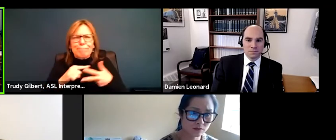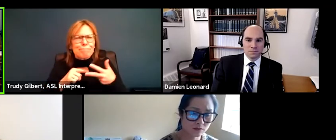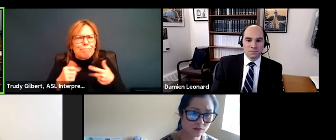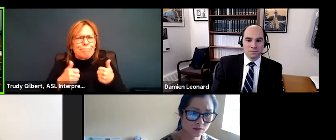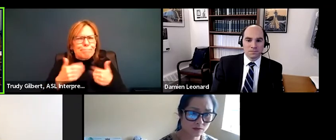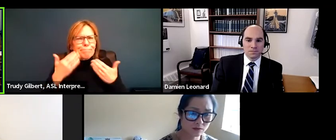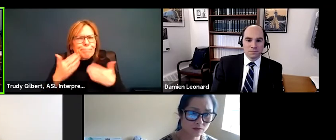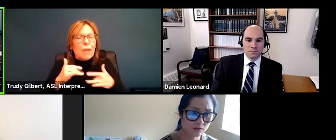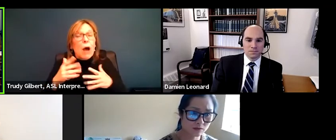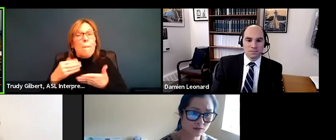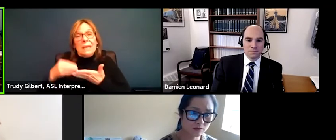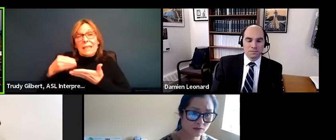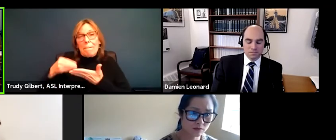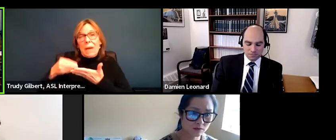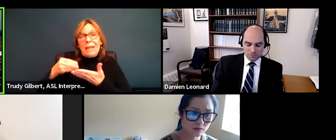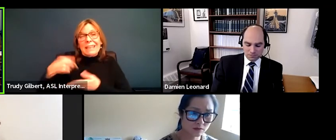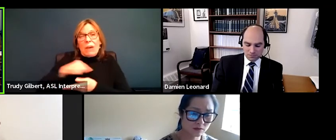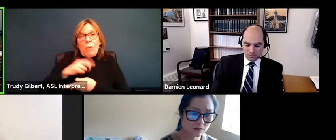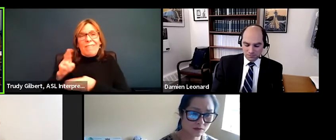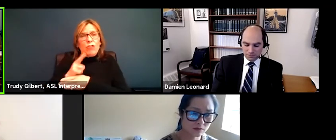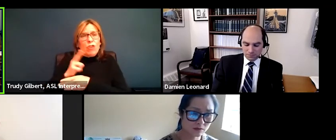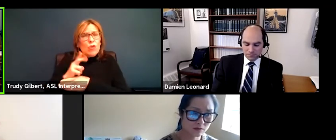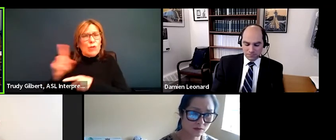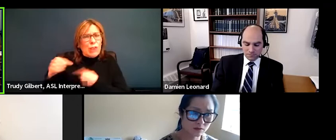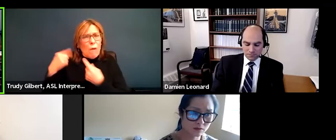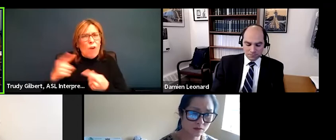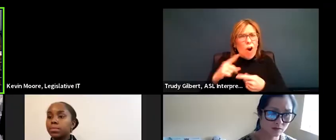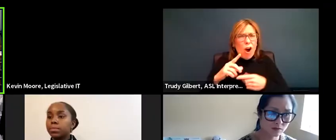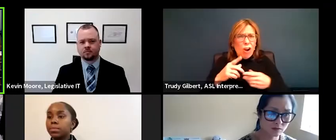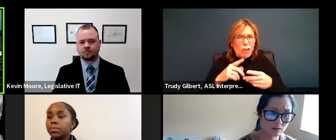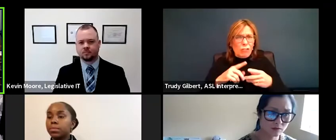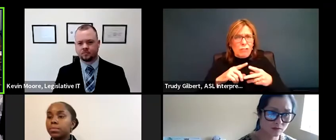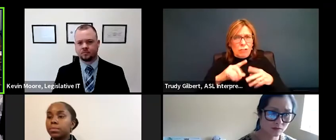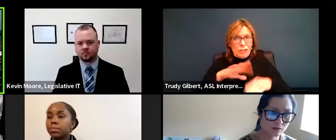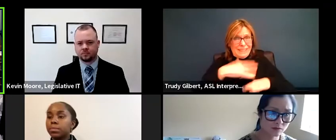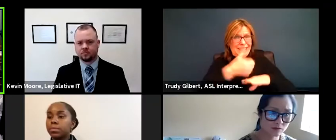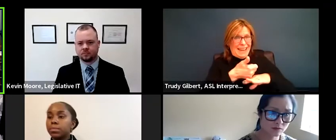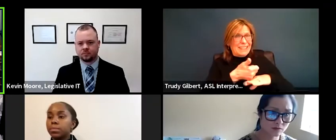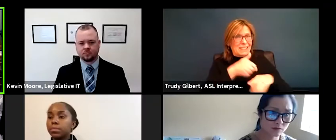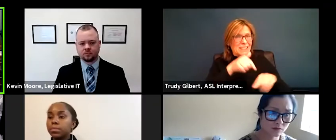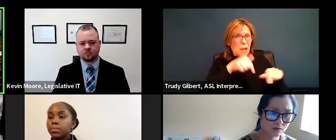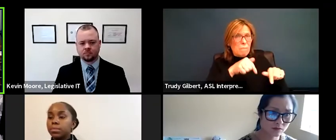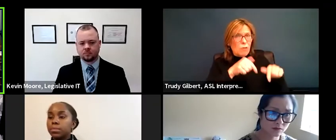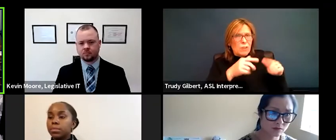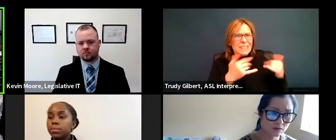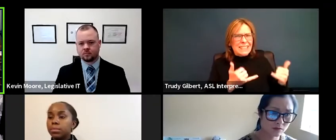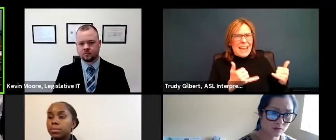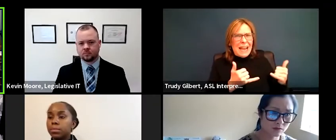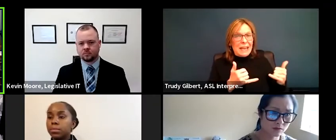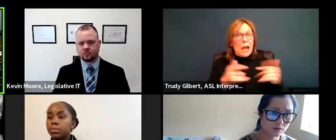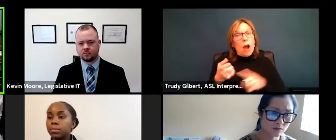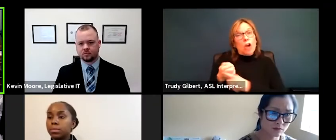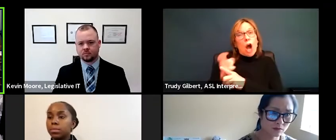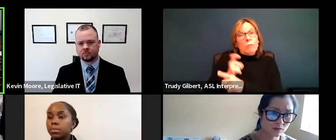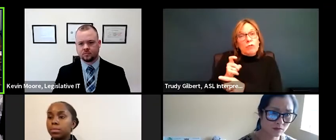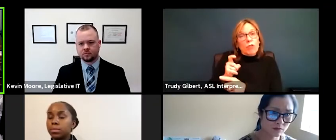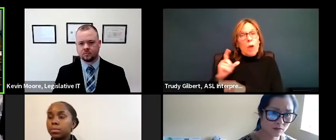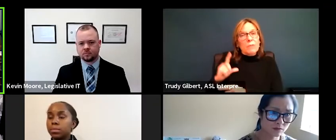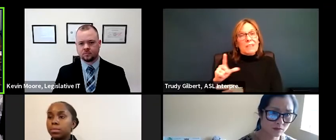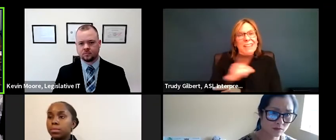far in terms of setting something like this up today has to come out of the legislative budget.